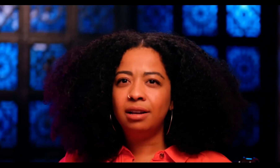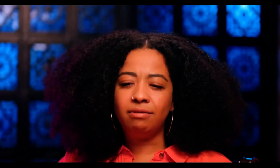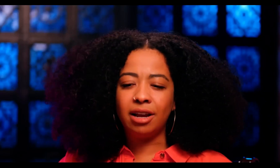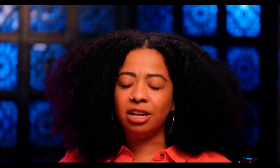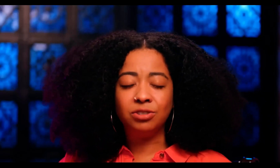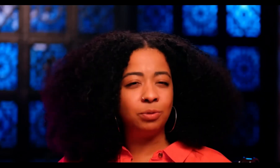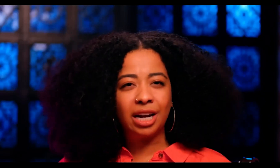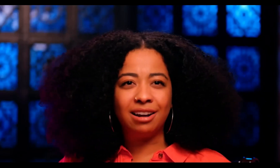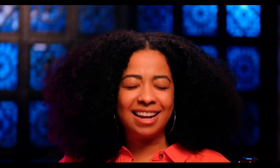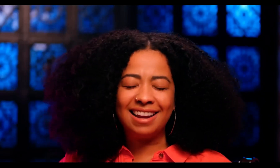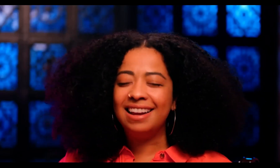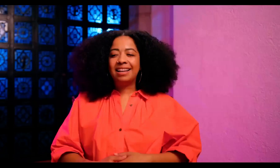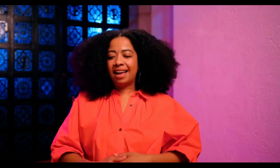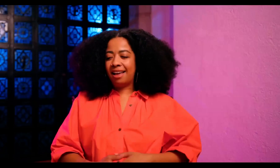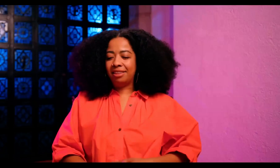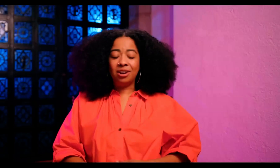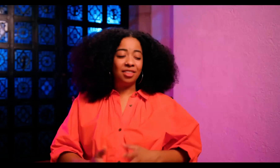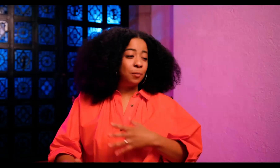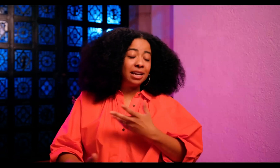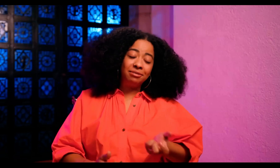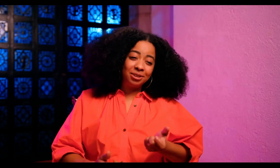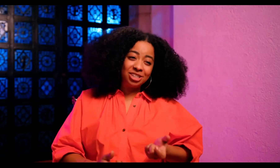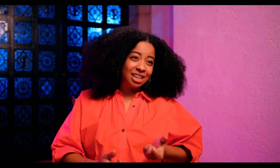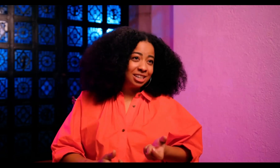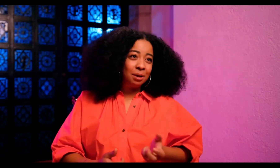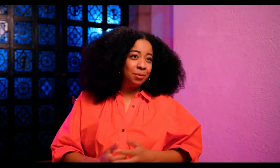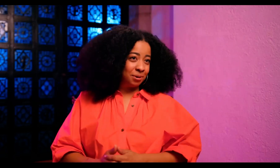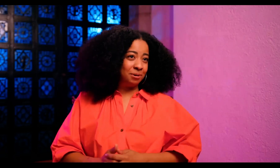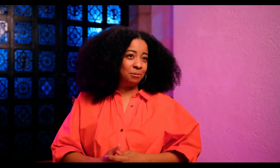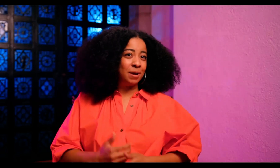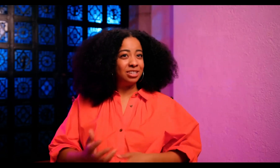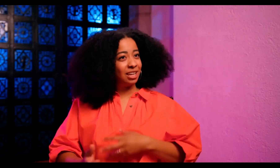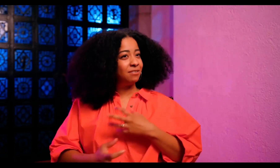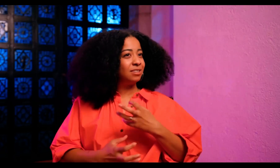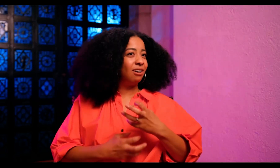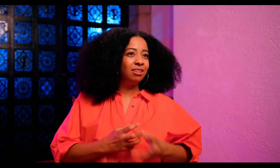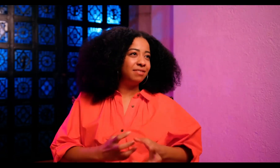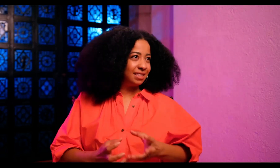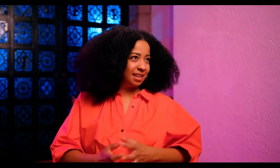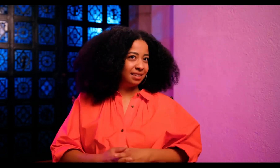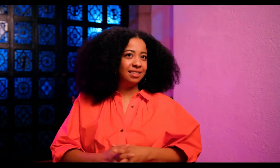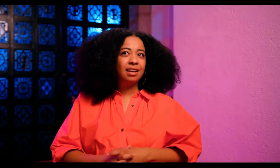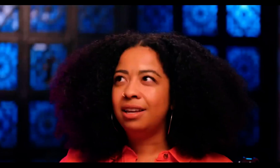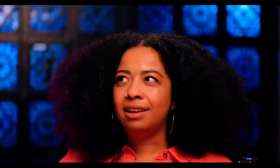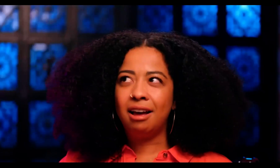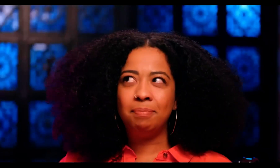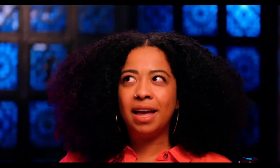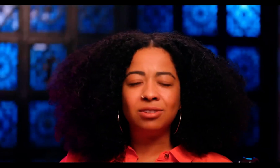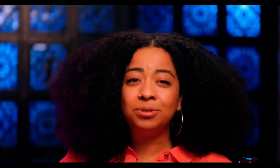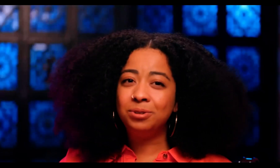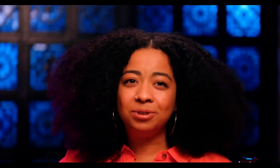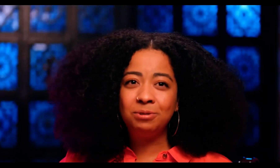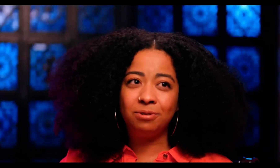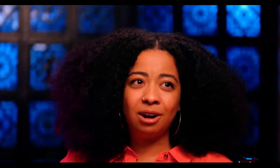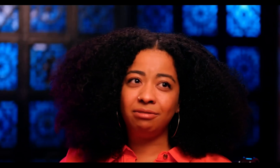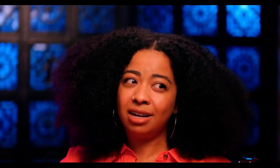similar financial precarity, living on the waiting for the check to come through, wage theft, all of these things. That's